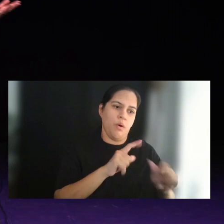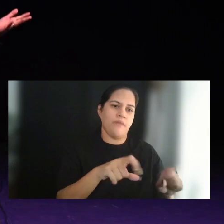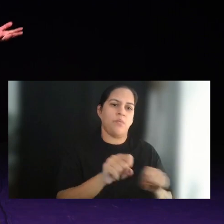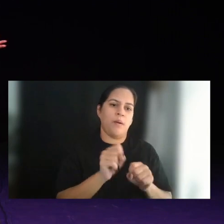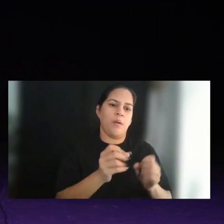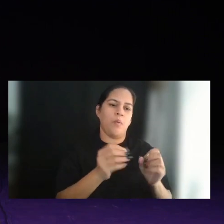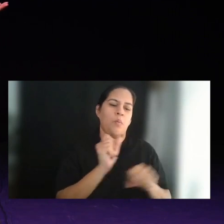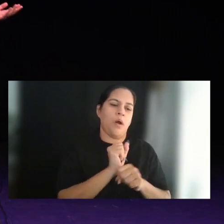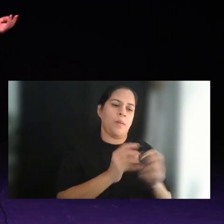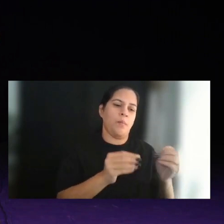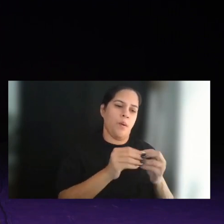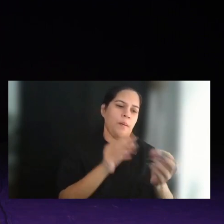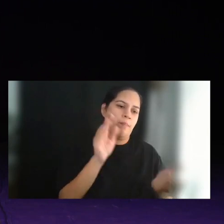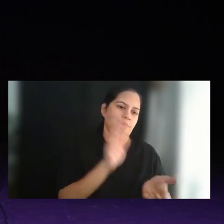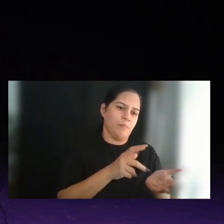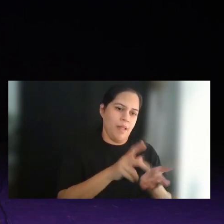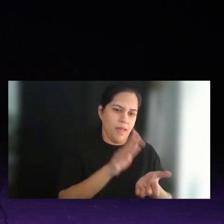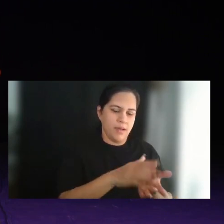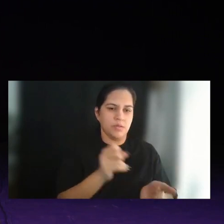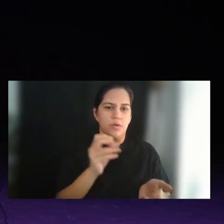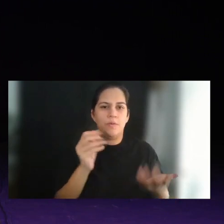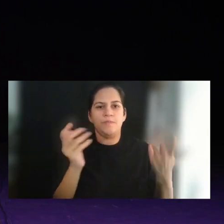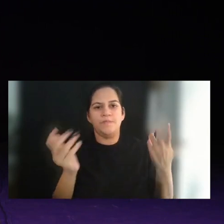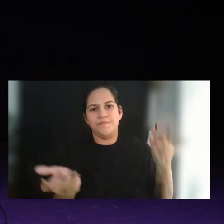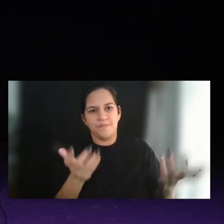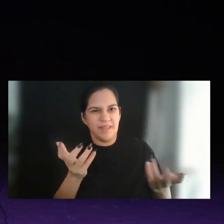So just like, consider that, Queens.